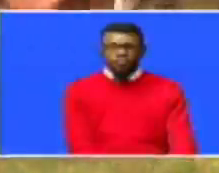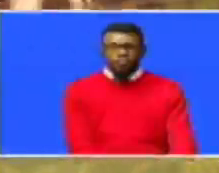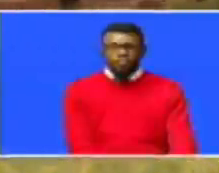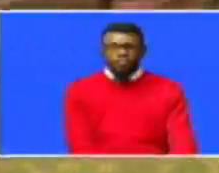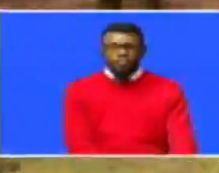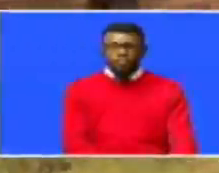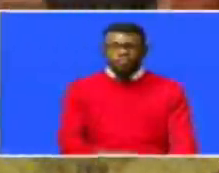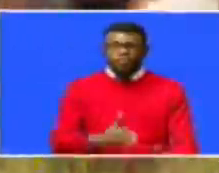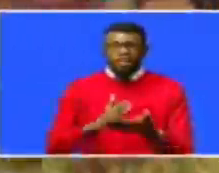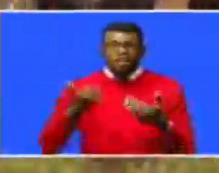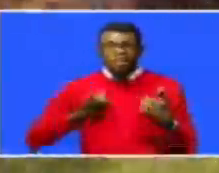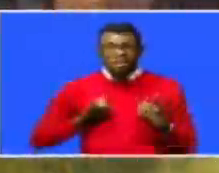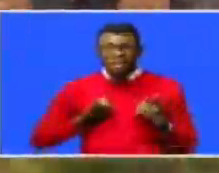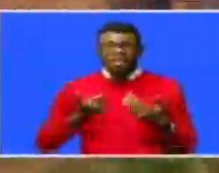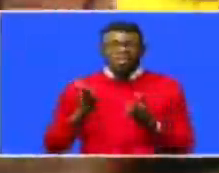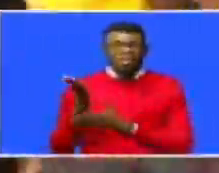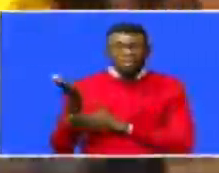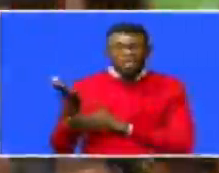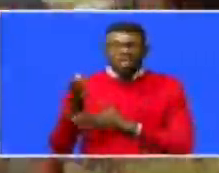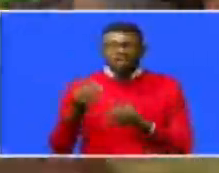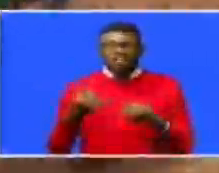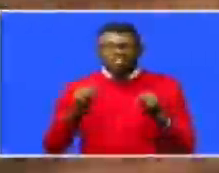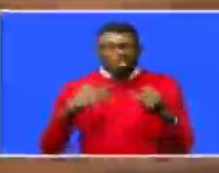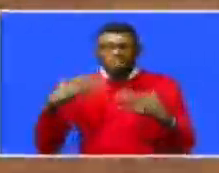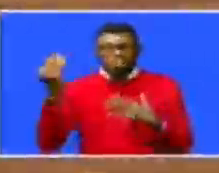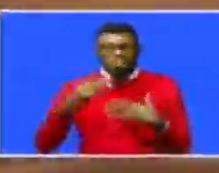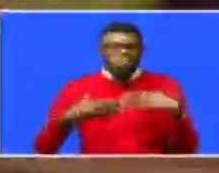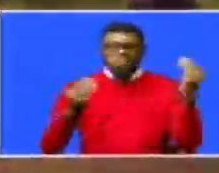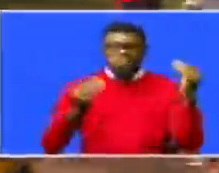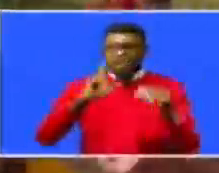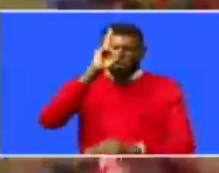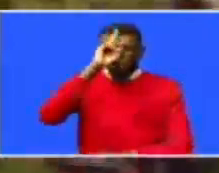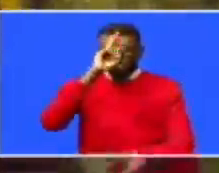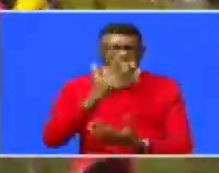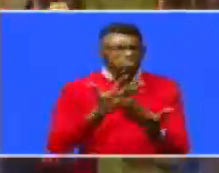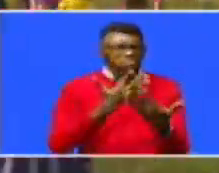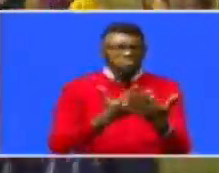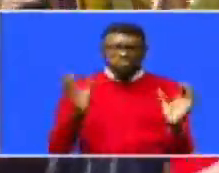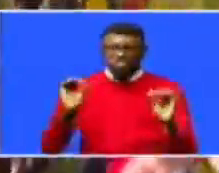And some of the girls get caught in the middle as they try to get away from the law enforcement.